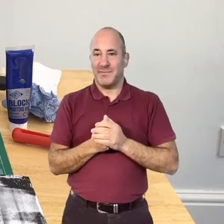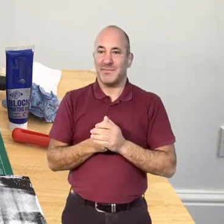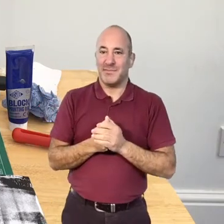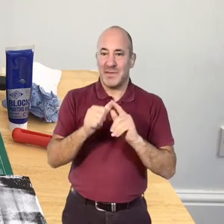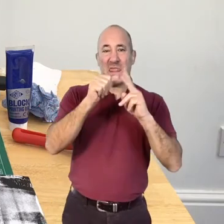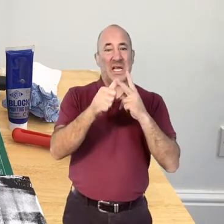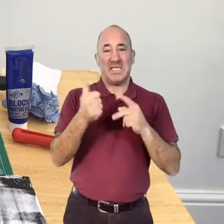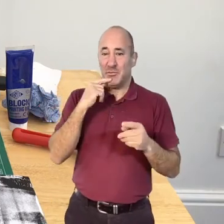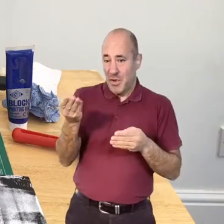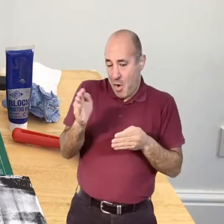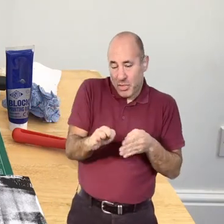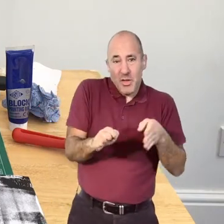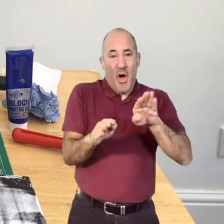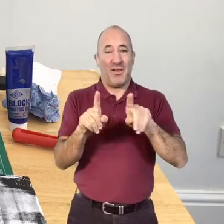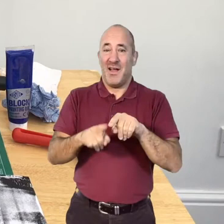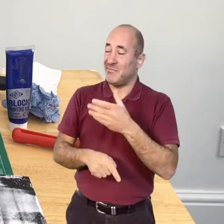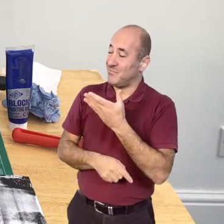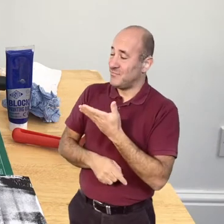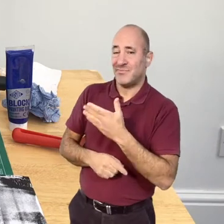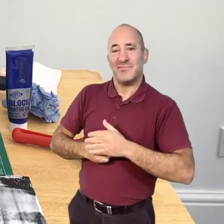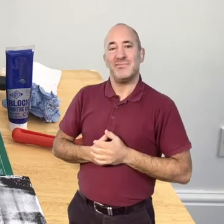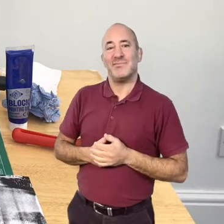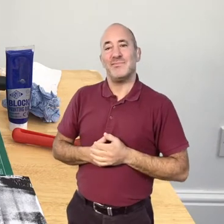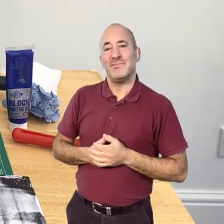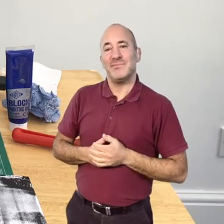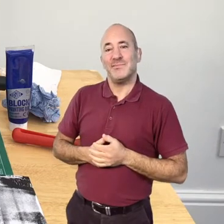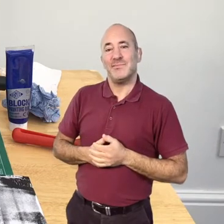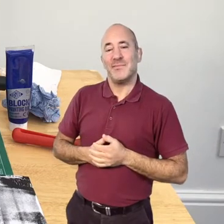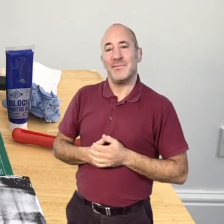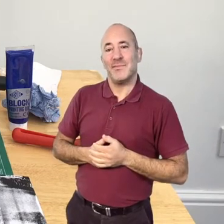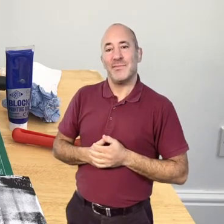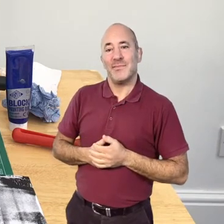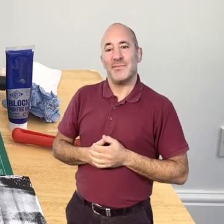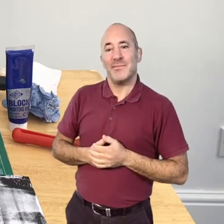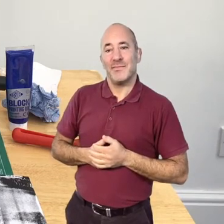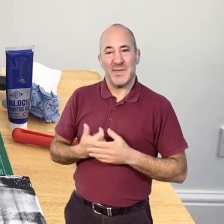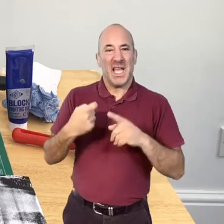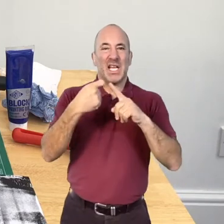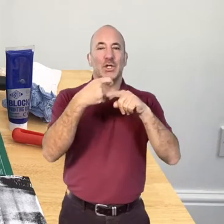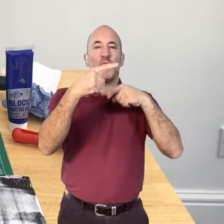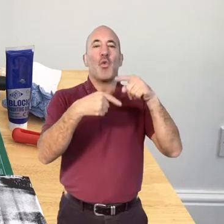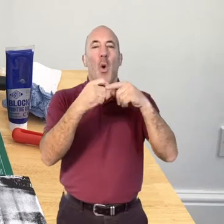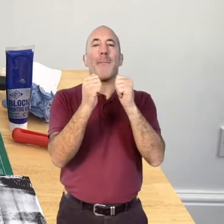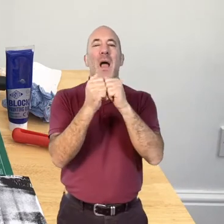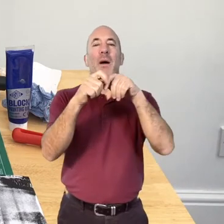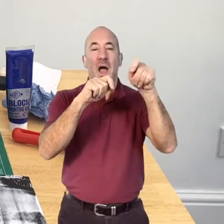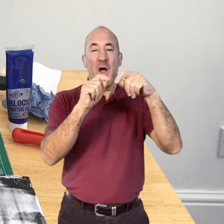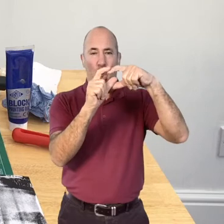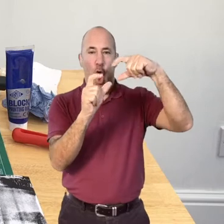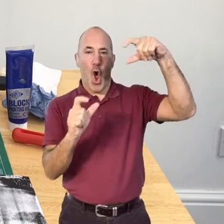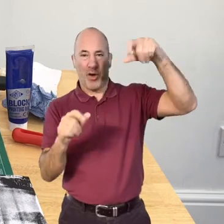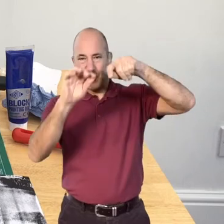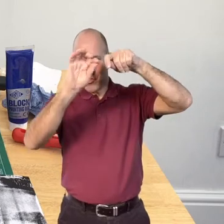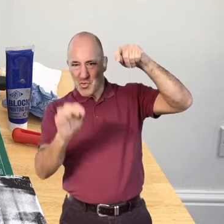then I'm now laying those shapes, the long narrow shapes with the tissue, the kitchen roll, placing them on my ink